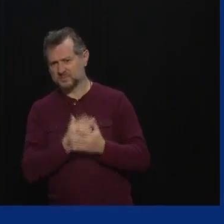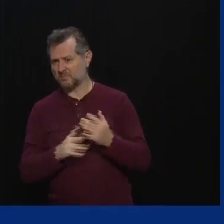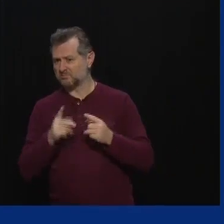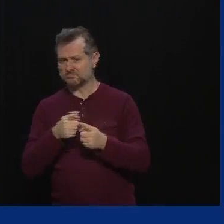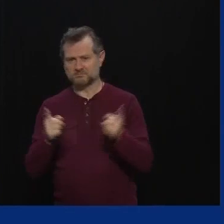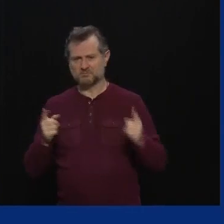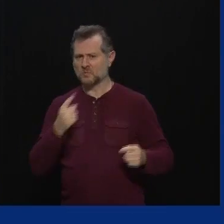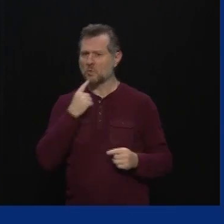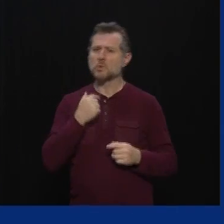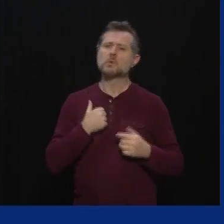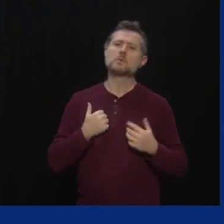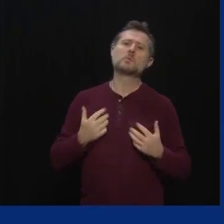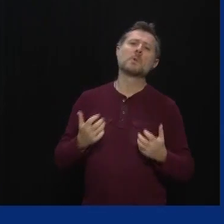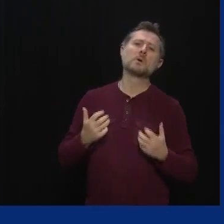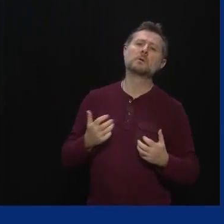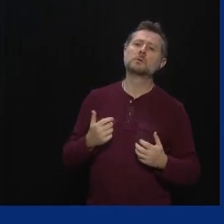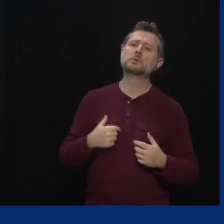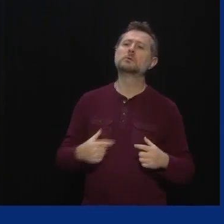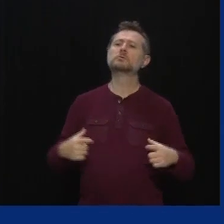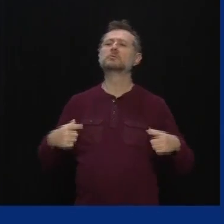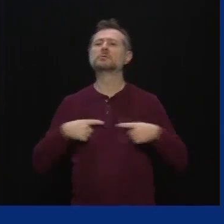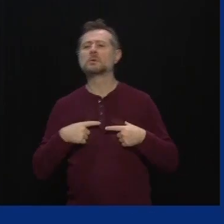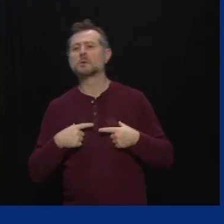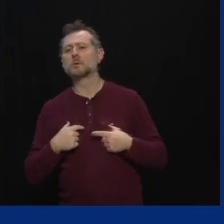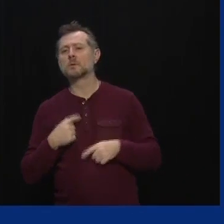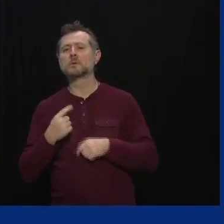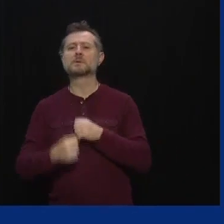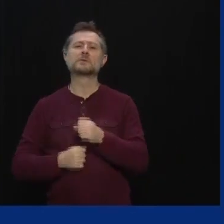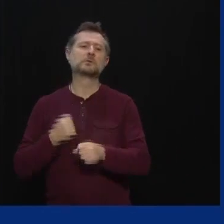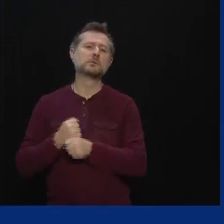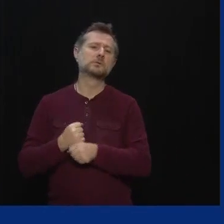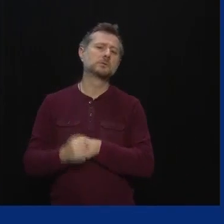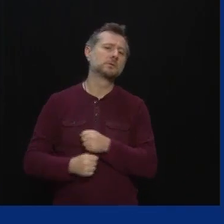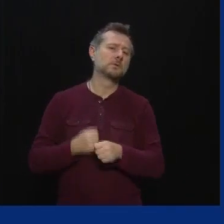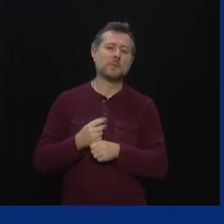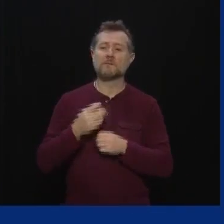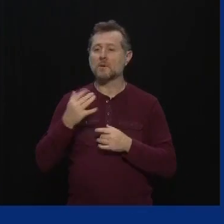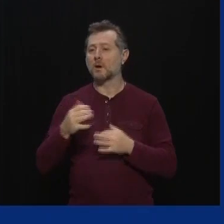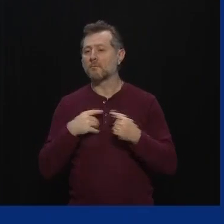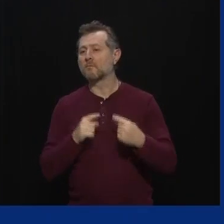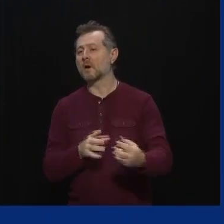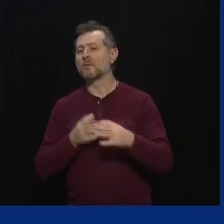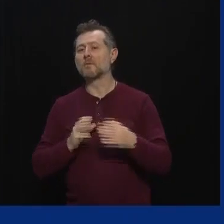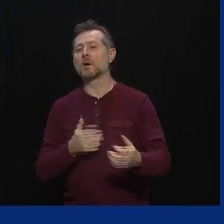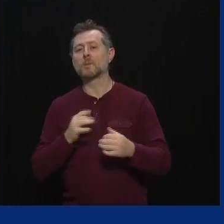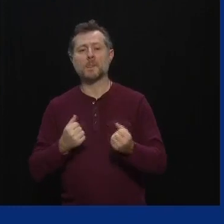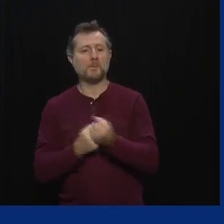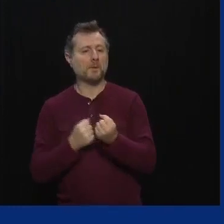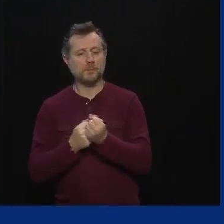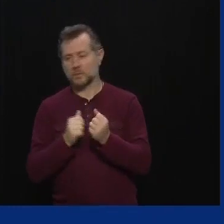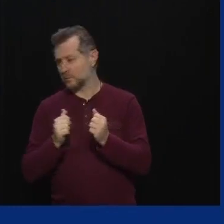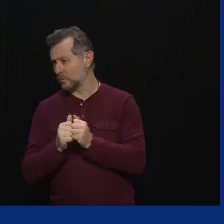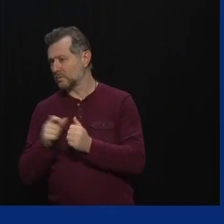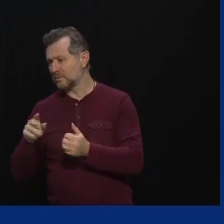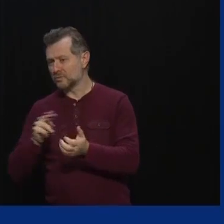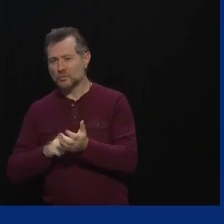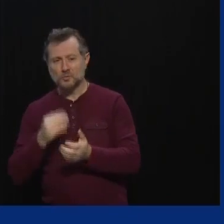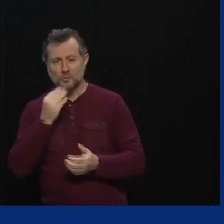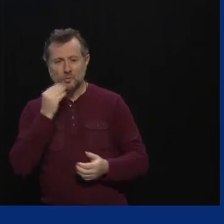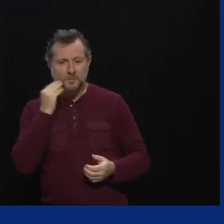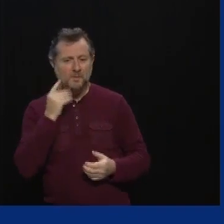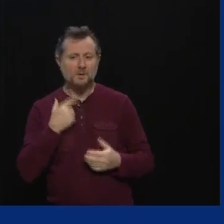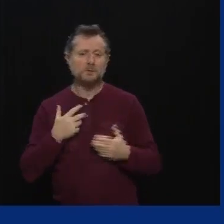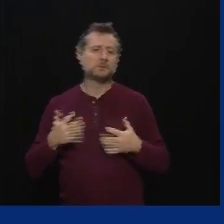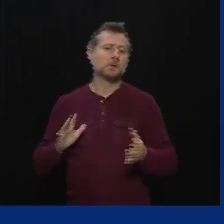from what we've been having to do for the last year and a half, which is to fight for people in nursing homes. So it was very emotional. It's